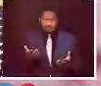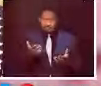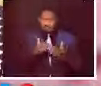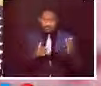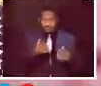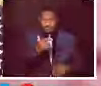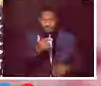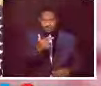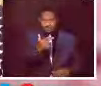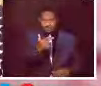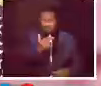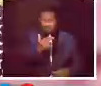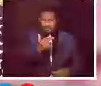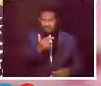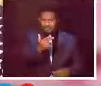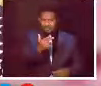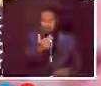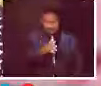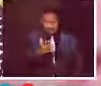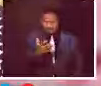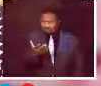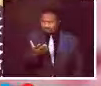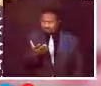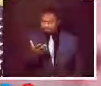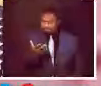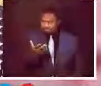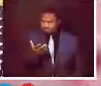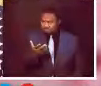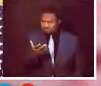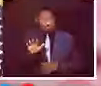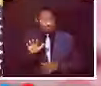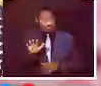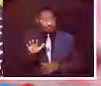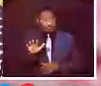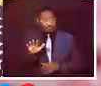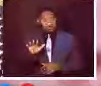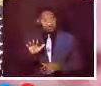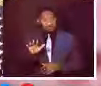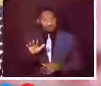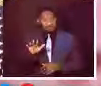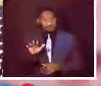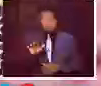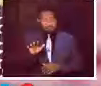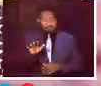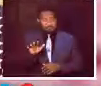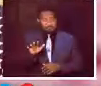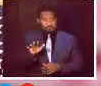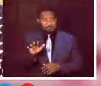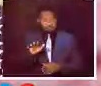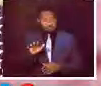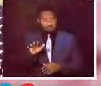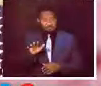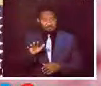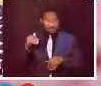members and we are just 5. We've accepted it. It got to a point during the negotiations. I sent my respected chief